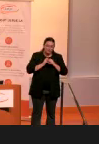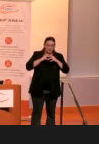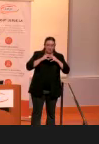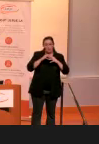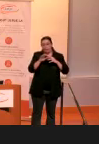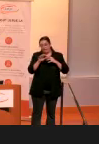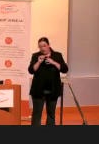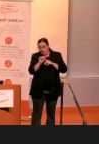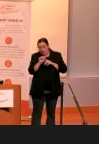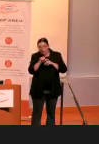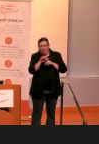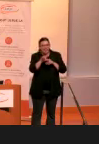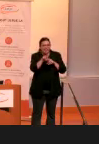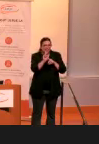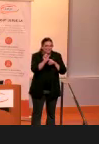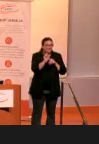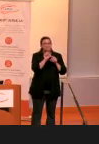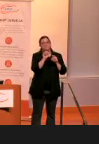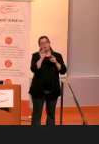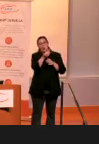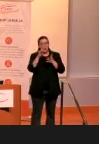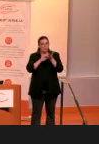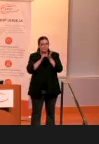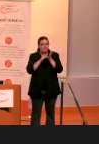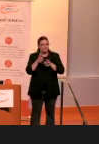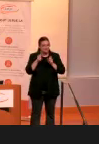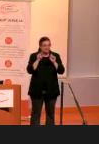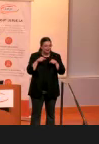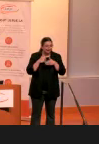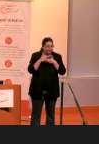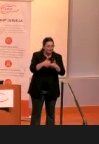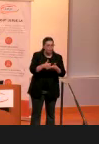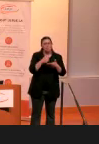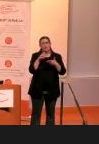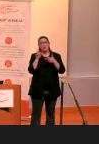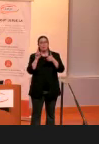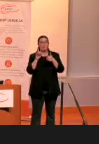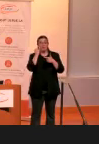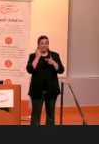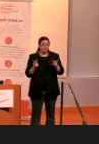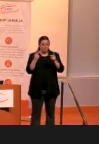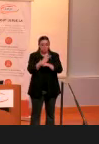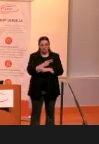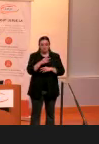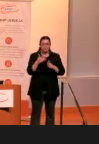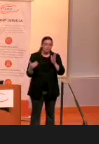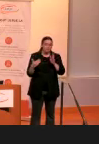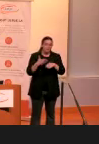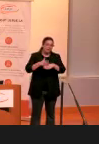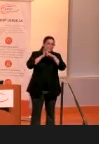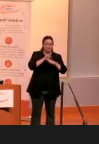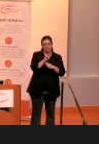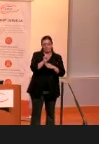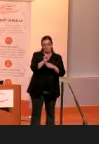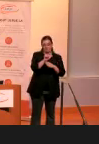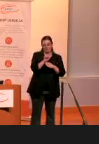antimalarials, and then we would go to corticosteroids, and then if the patient still had active activity, we would go to immune